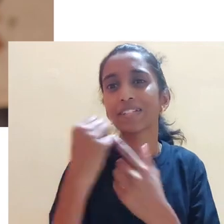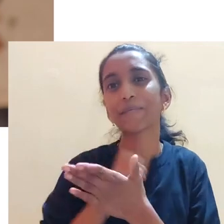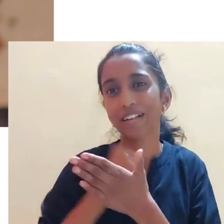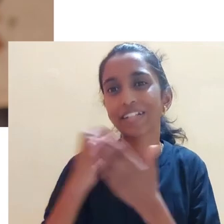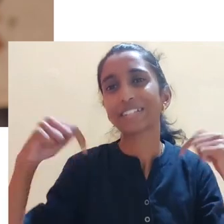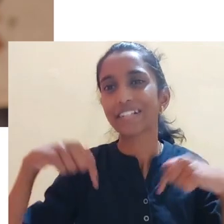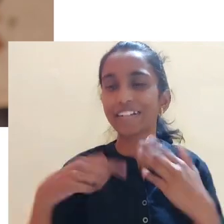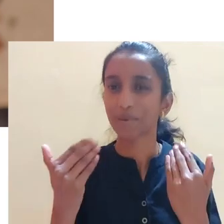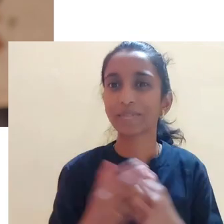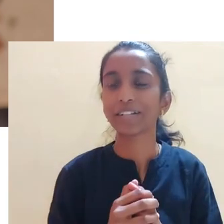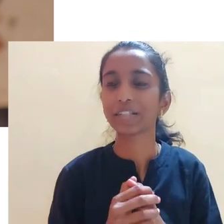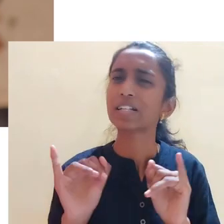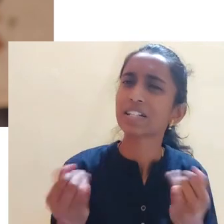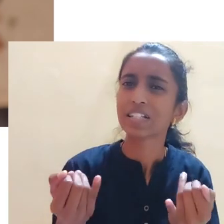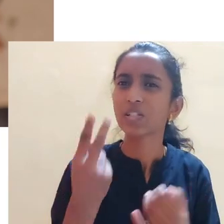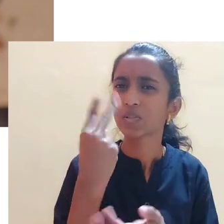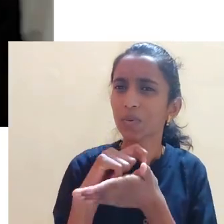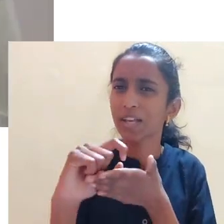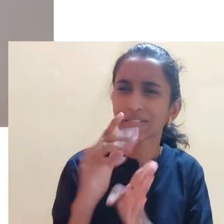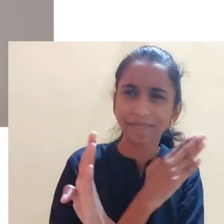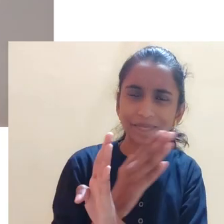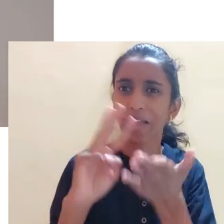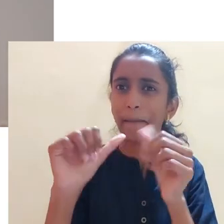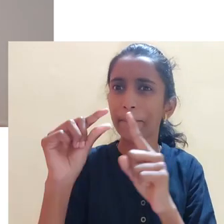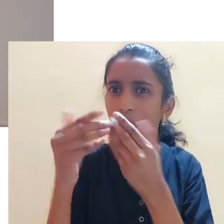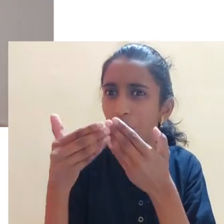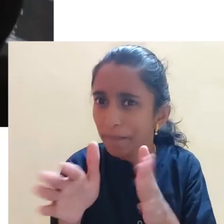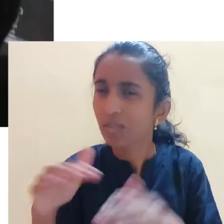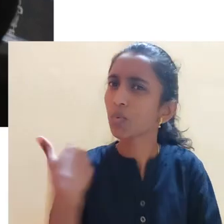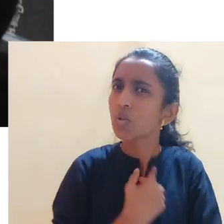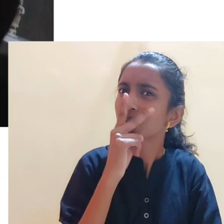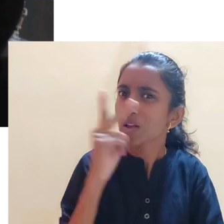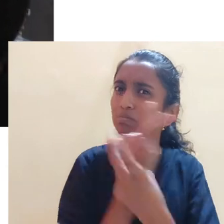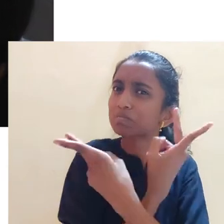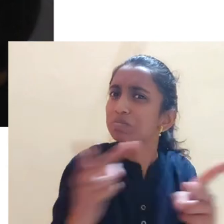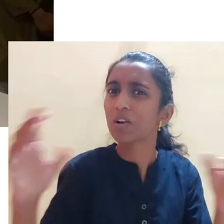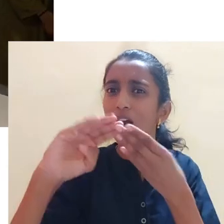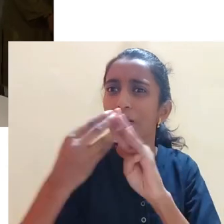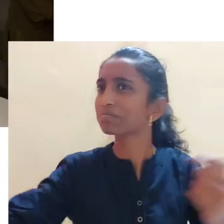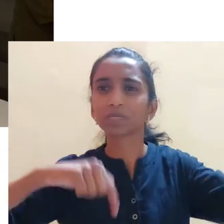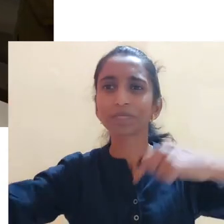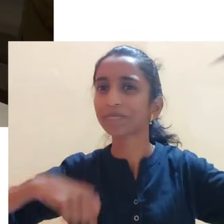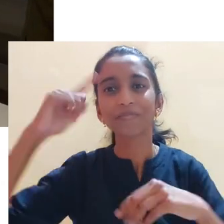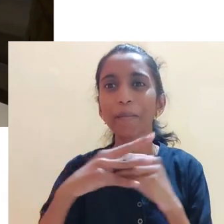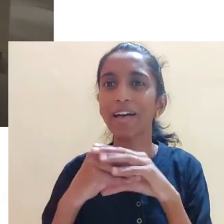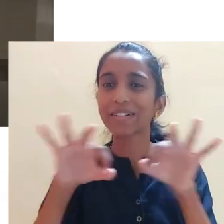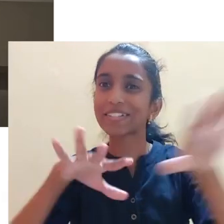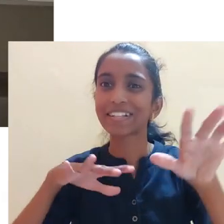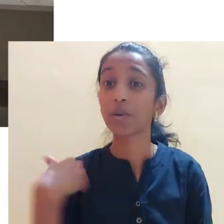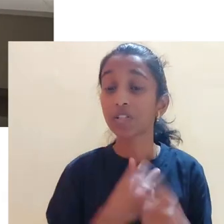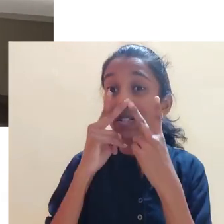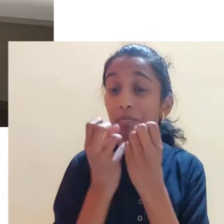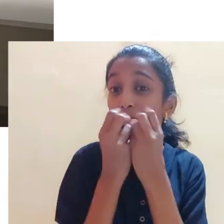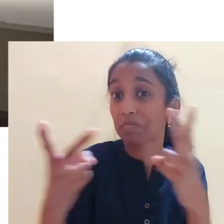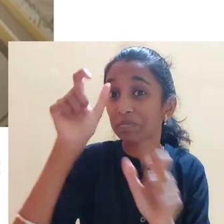a very different kind of culture practice here. Just this 2 weeks of MAP opening, we saw a different kind of community coming